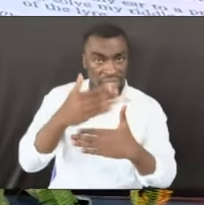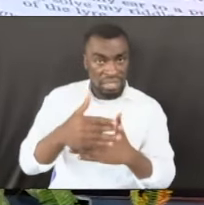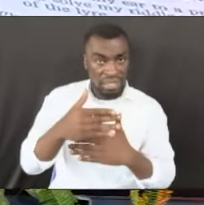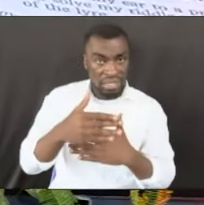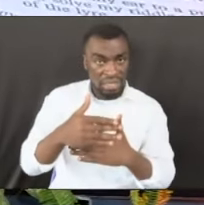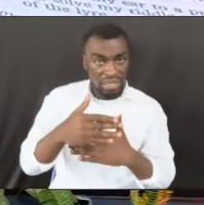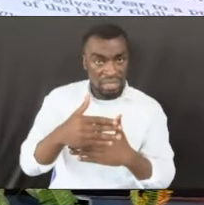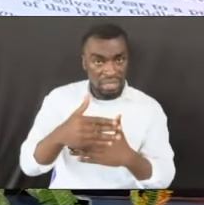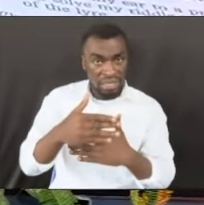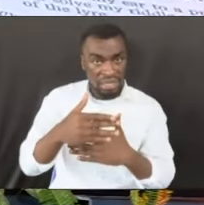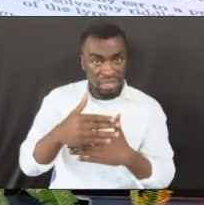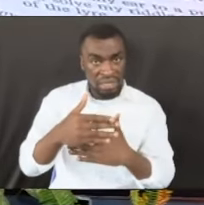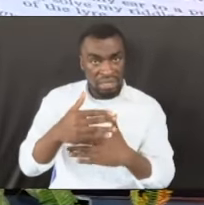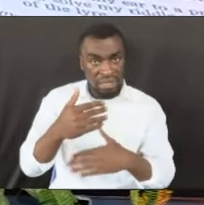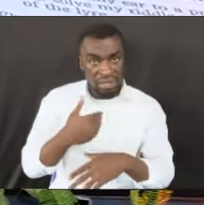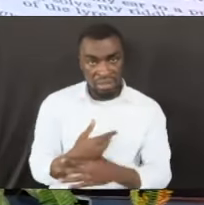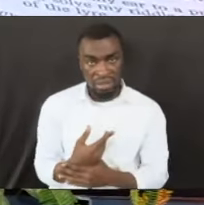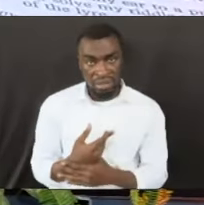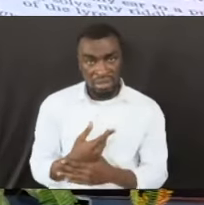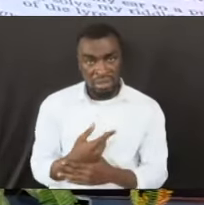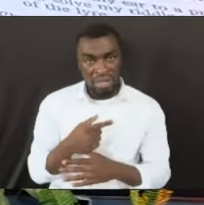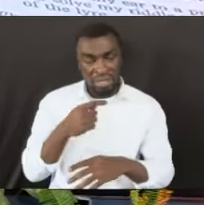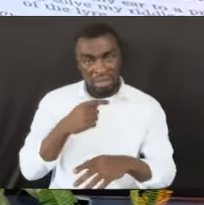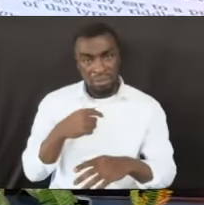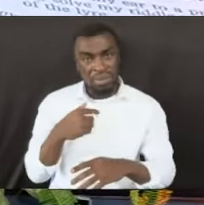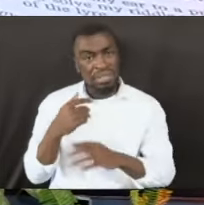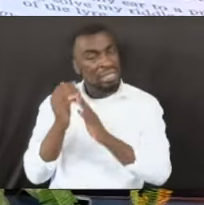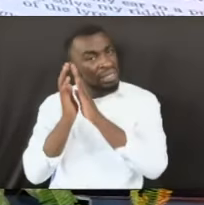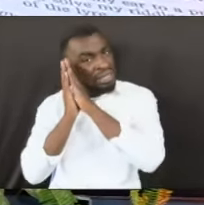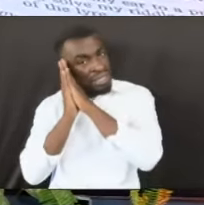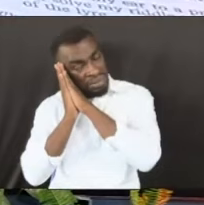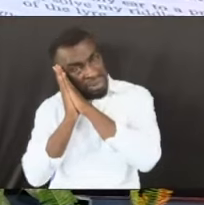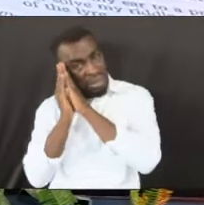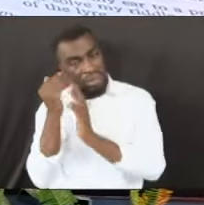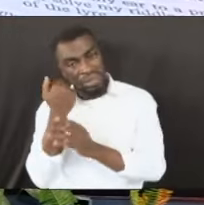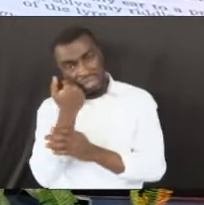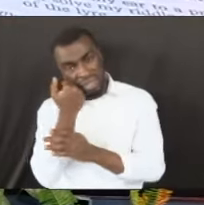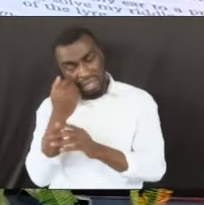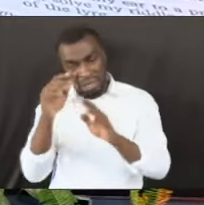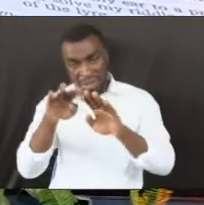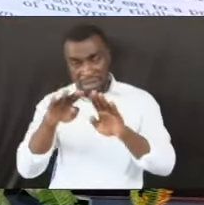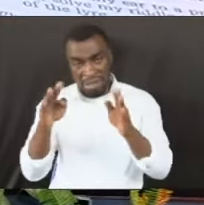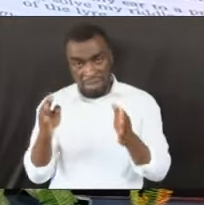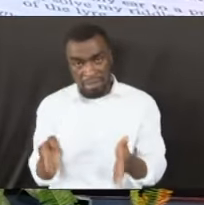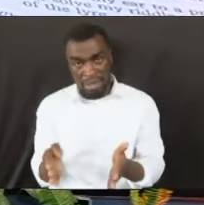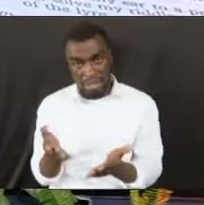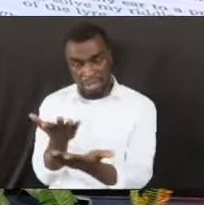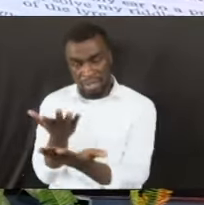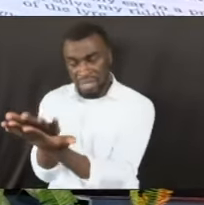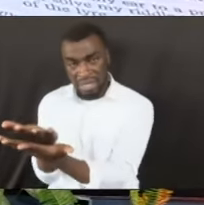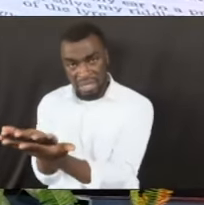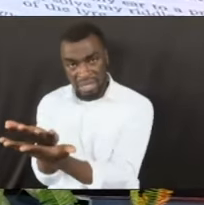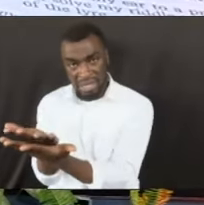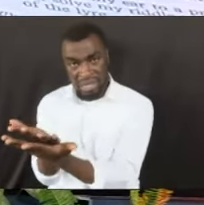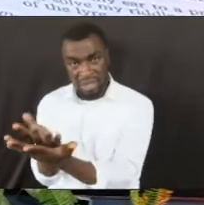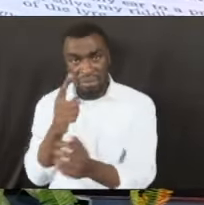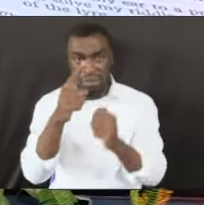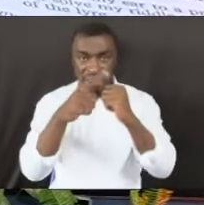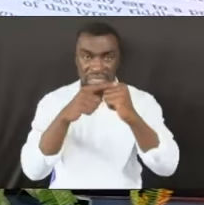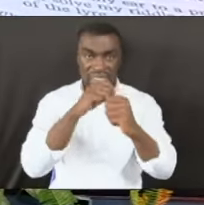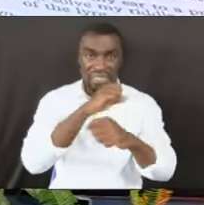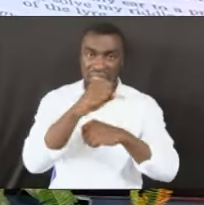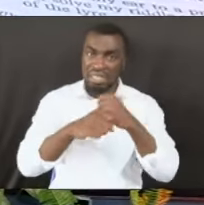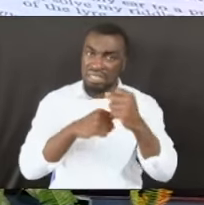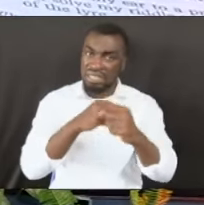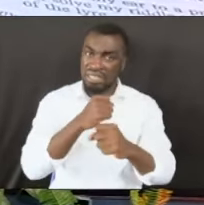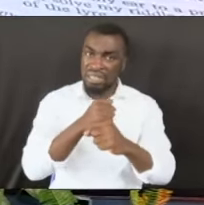He had been bedridden for 6 years. And he wouldn't come out of bed without support. But the wife